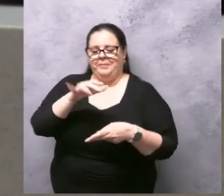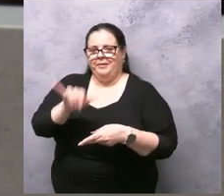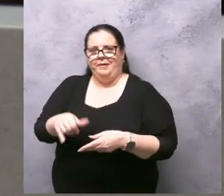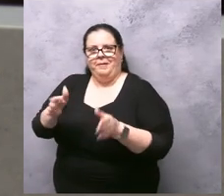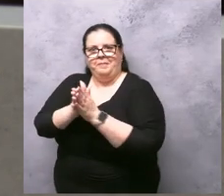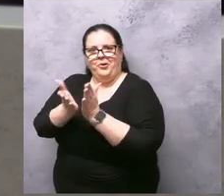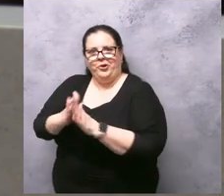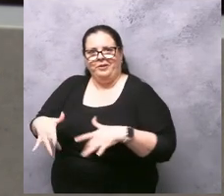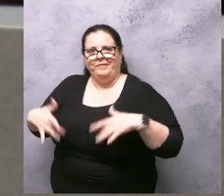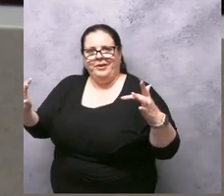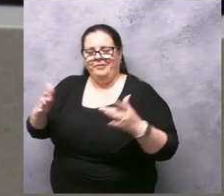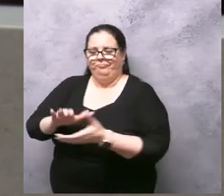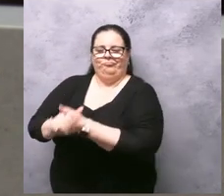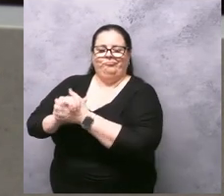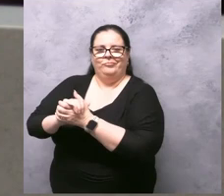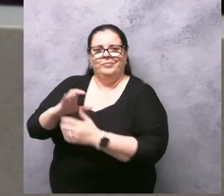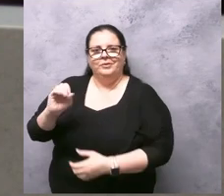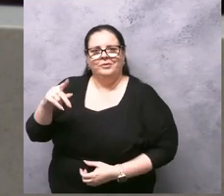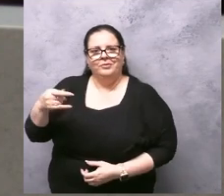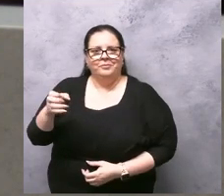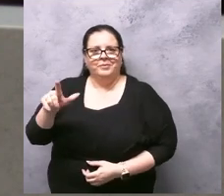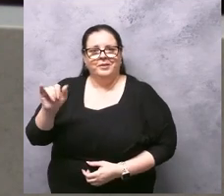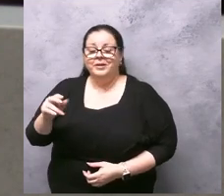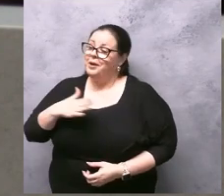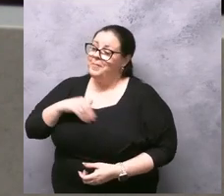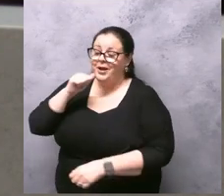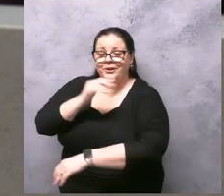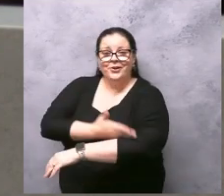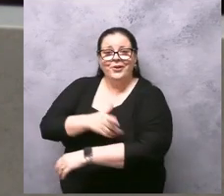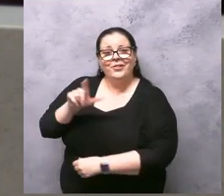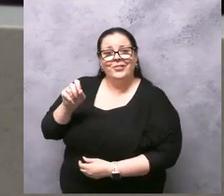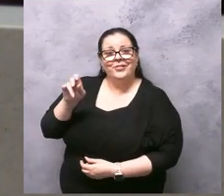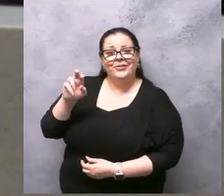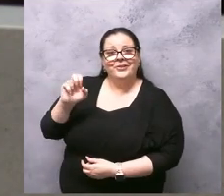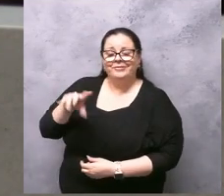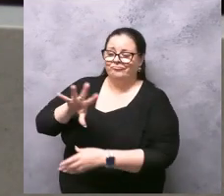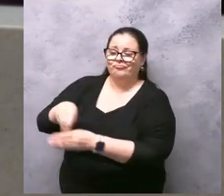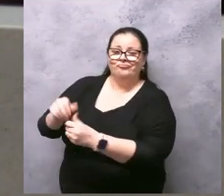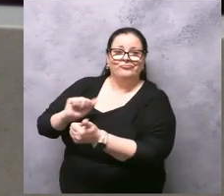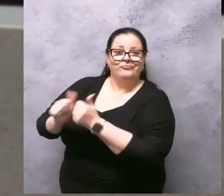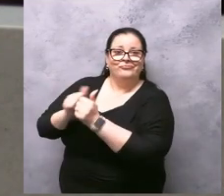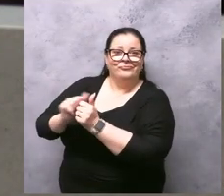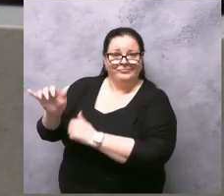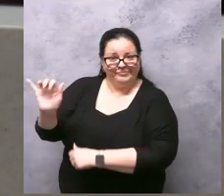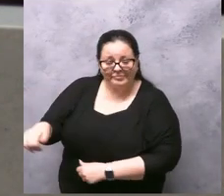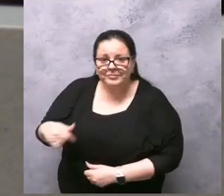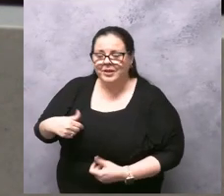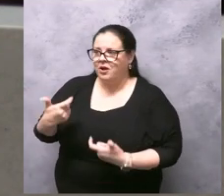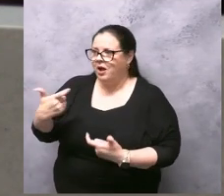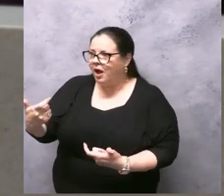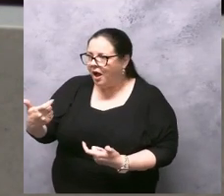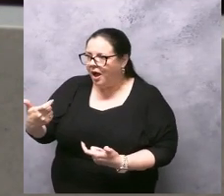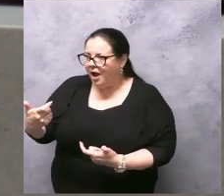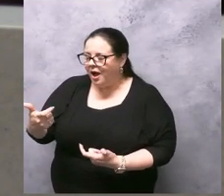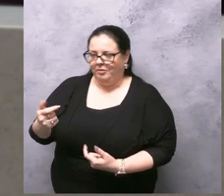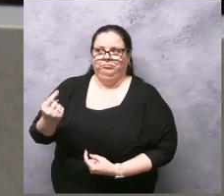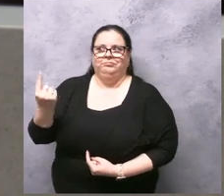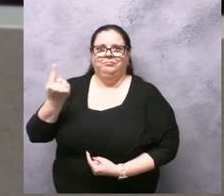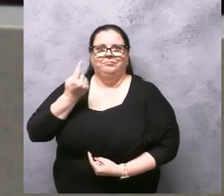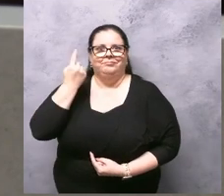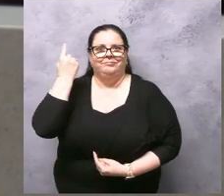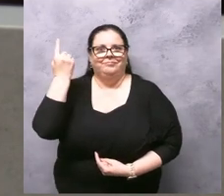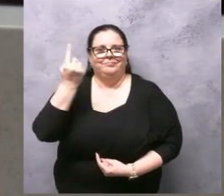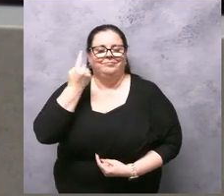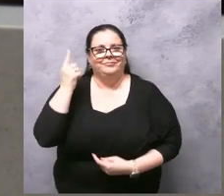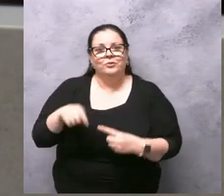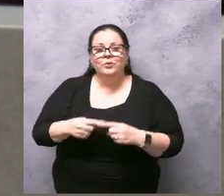Copeland Elementary. My daughter Lauren competed as well in that, and as I watched them do that, I realized that